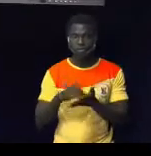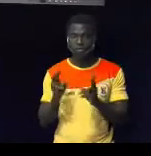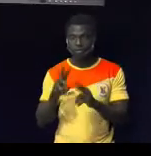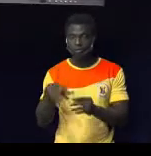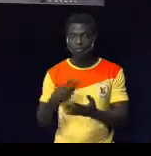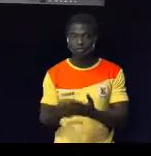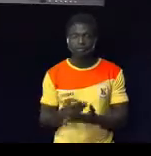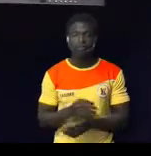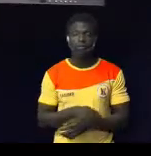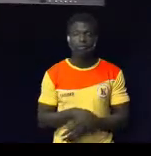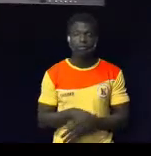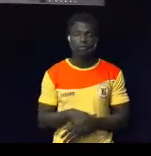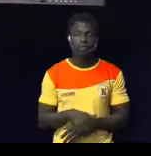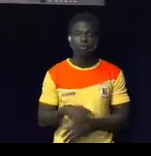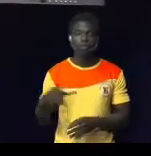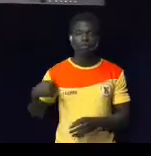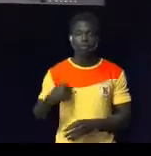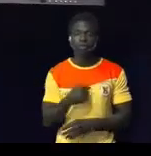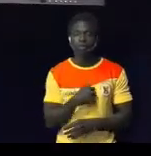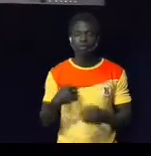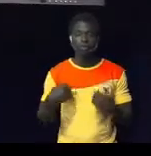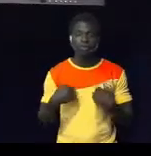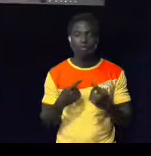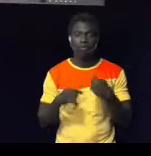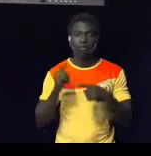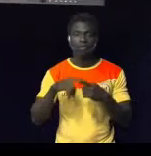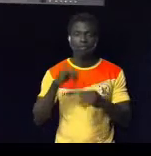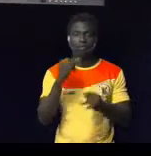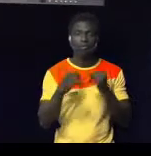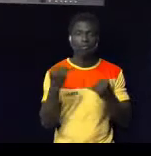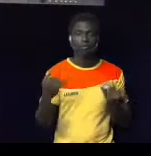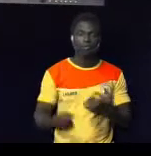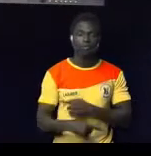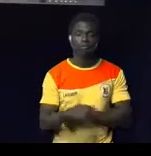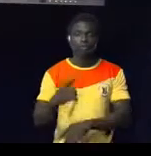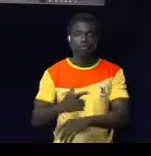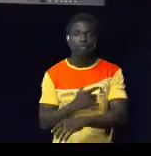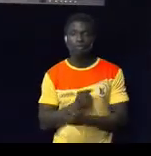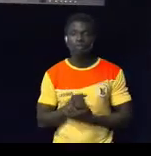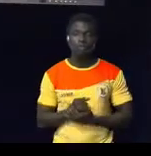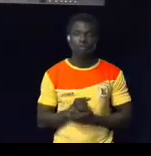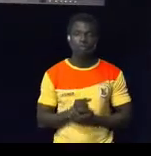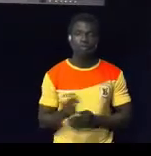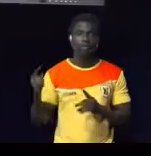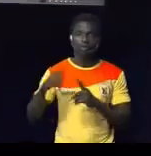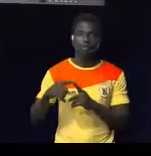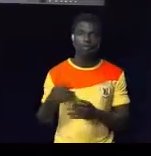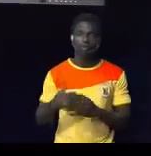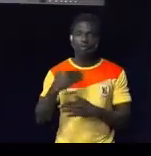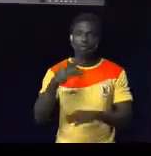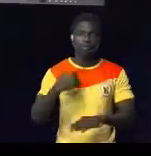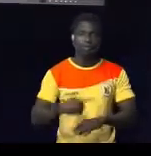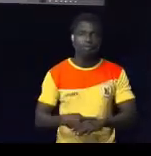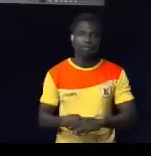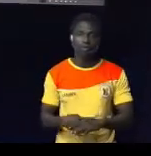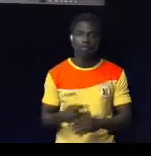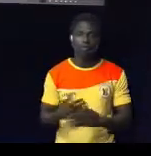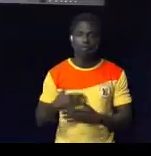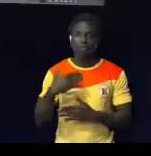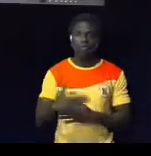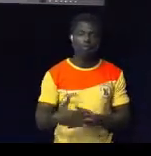it accordingly and score yourself. We have come to the end of today's lesson. Until next